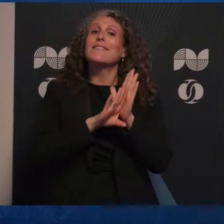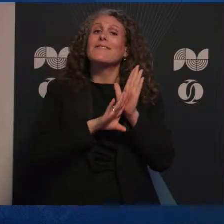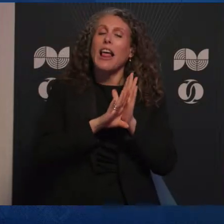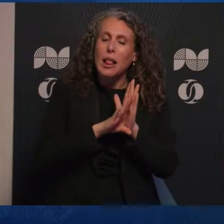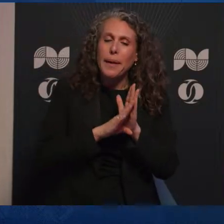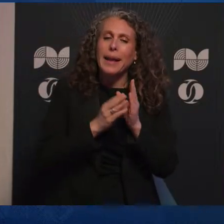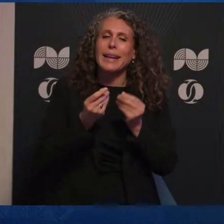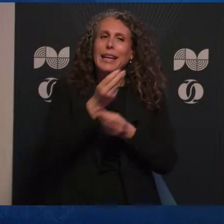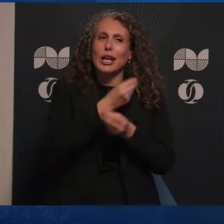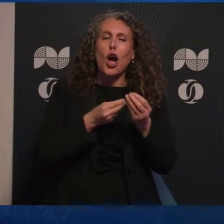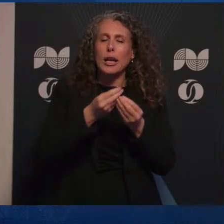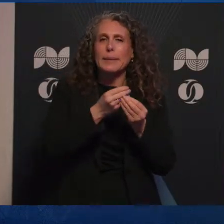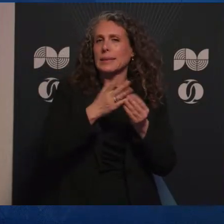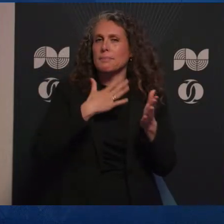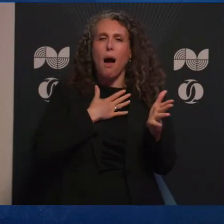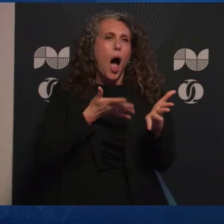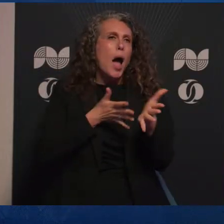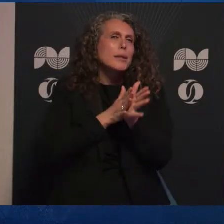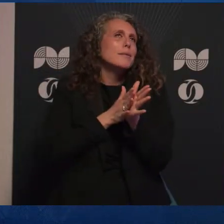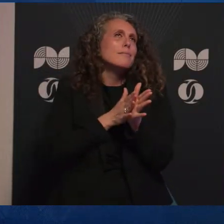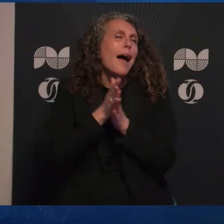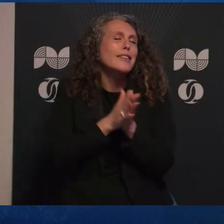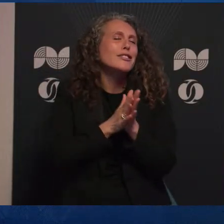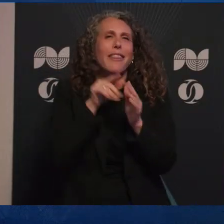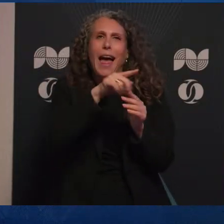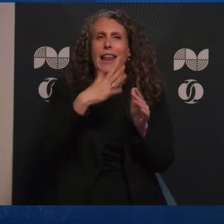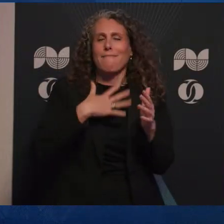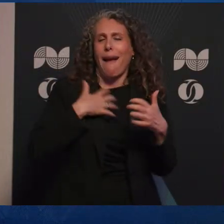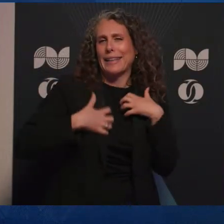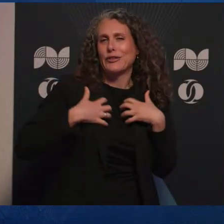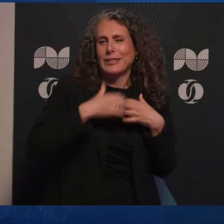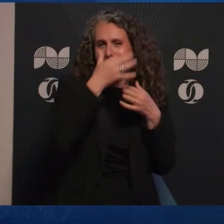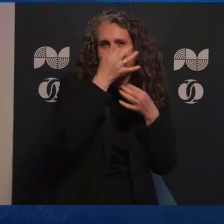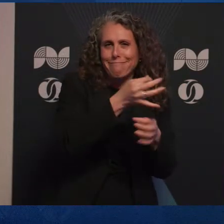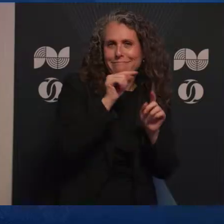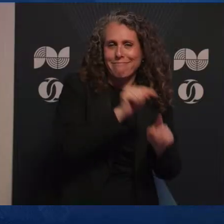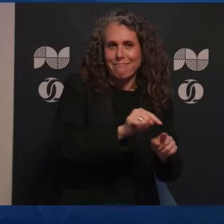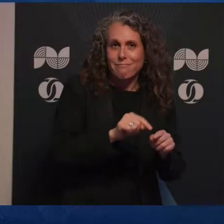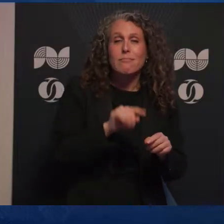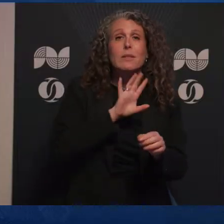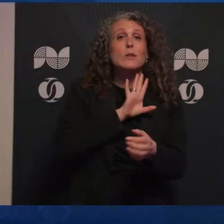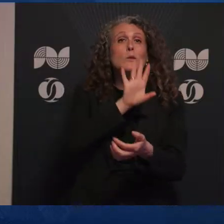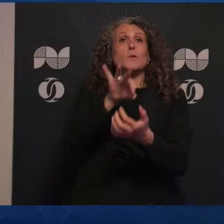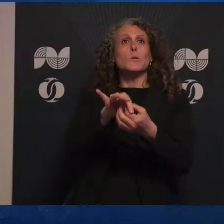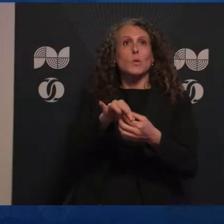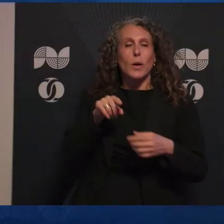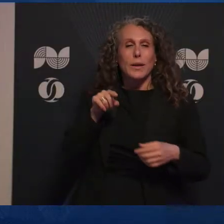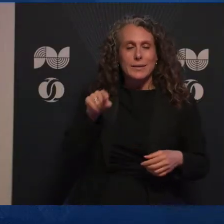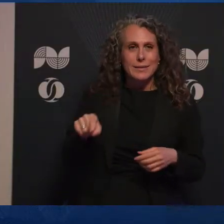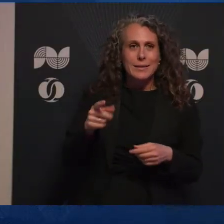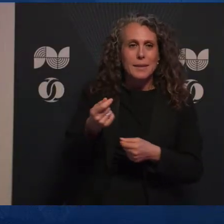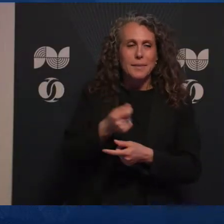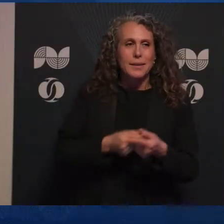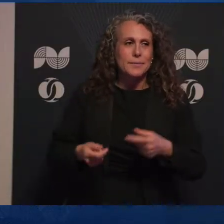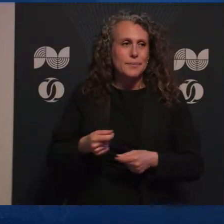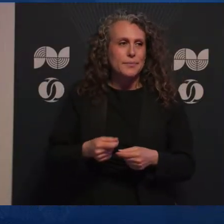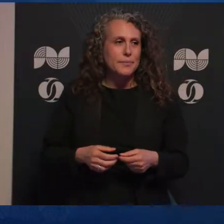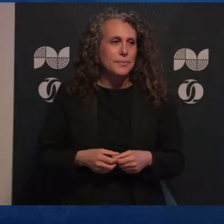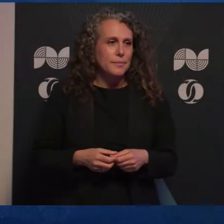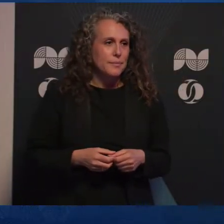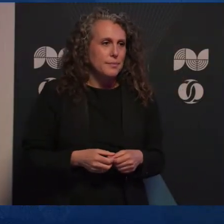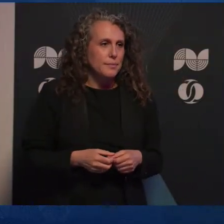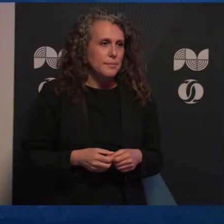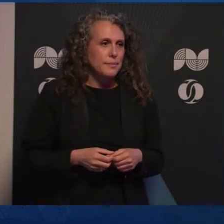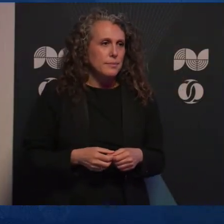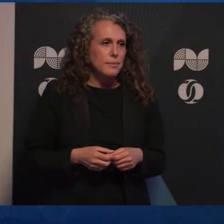passion, whatever else. When joining the bank, I was to become a lead economist for Central